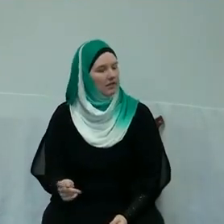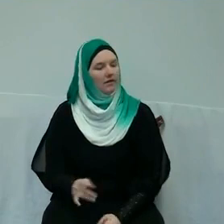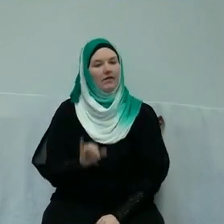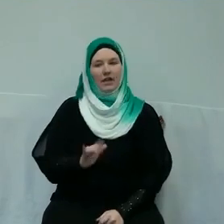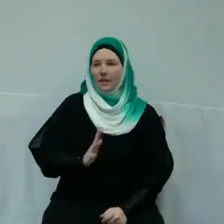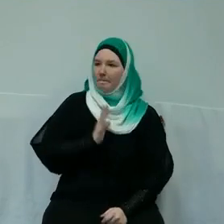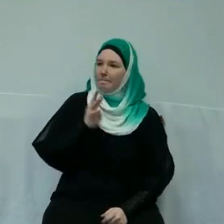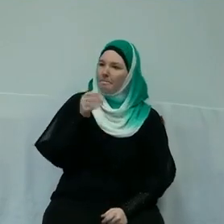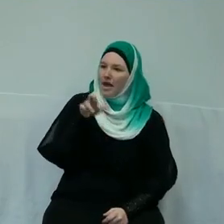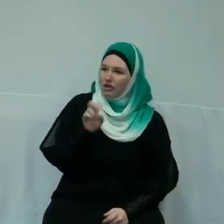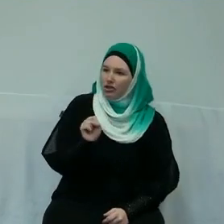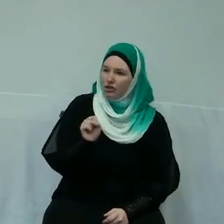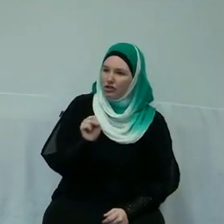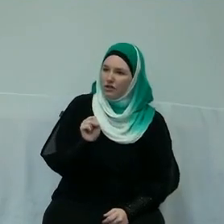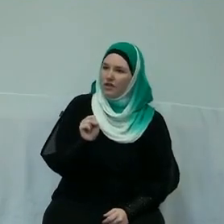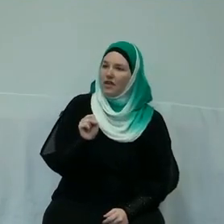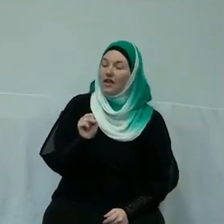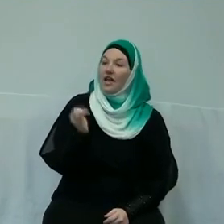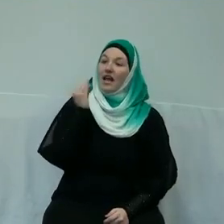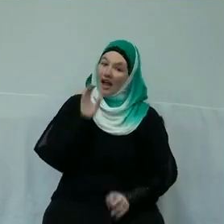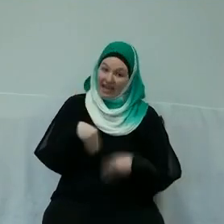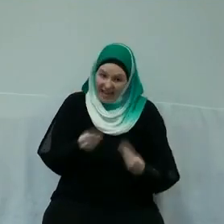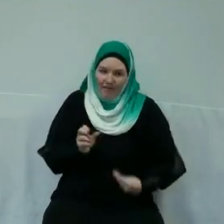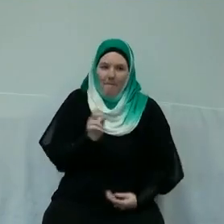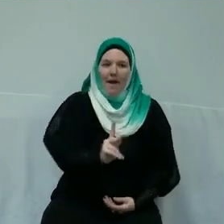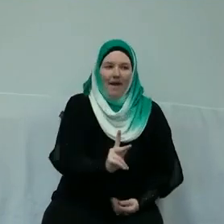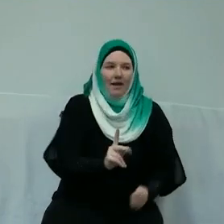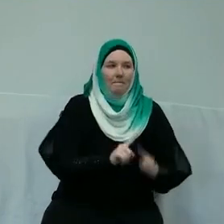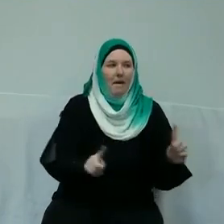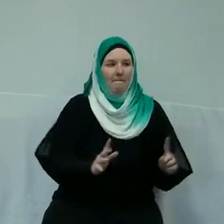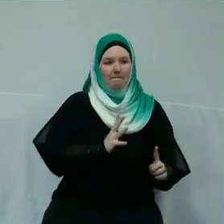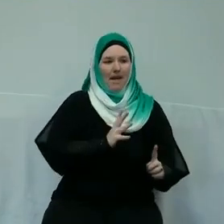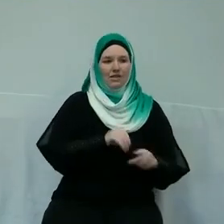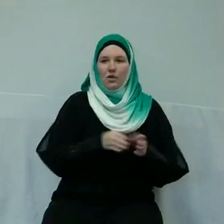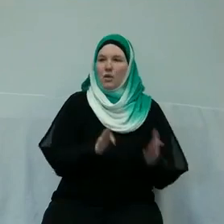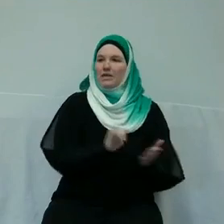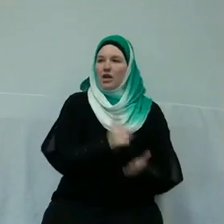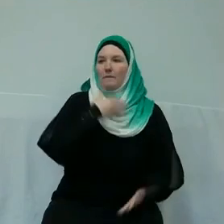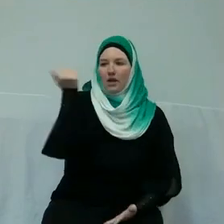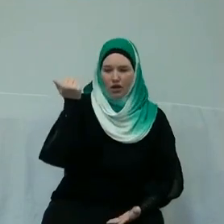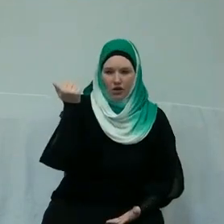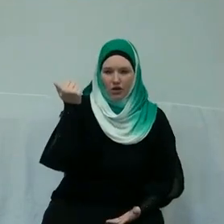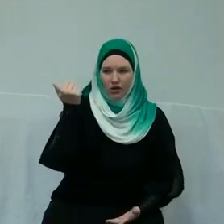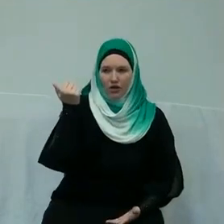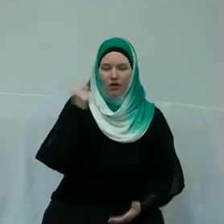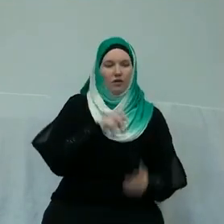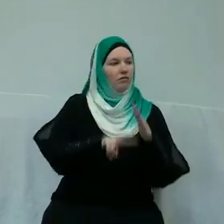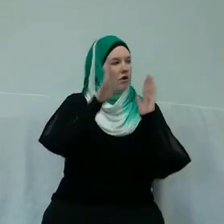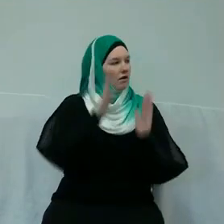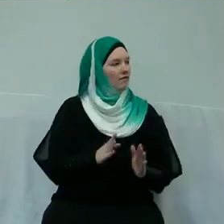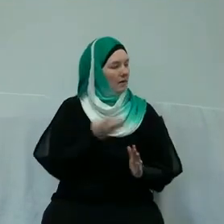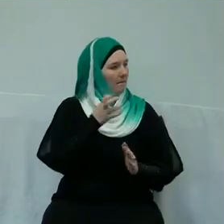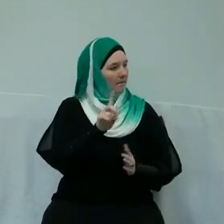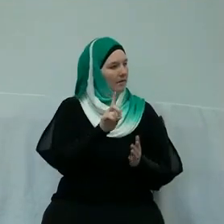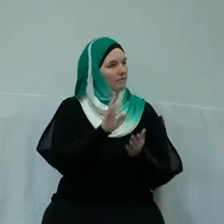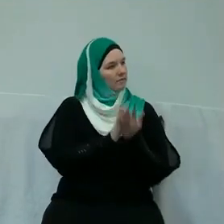ahsan. Push back in manners and ways that are better. The Prophet sallallahu alaihi wasallam says,